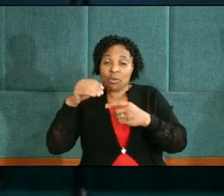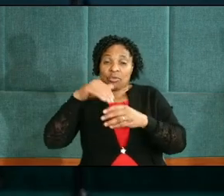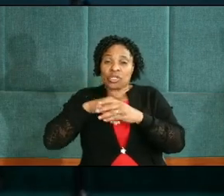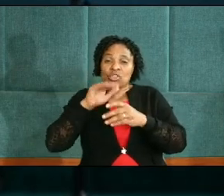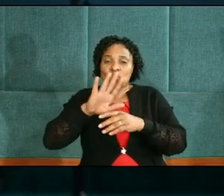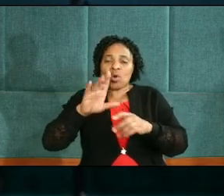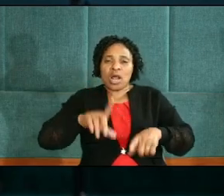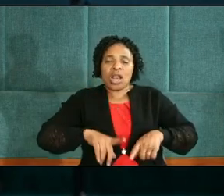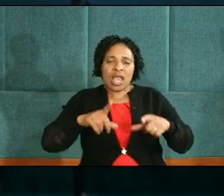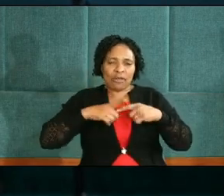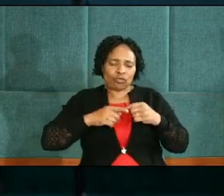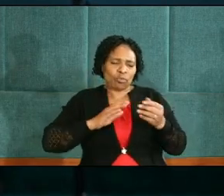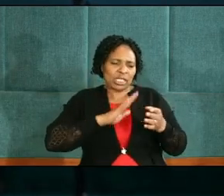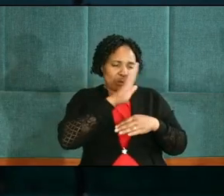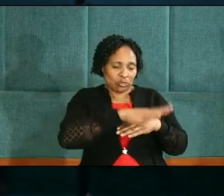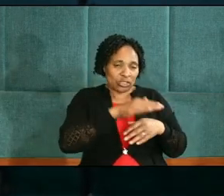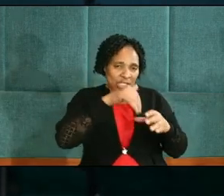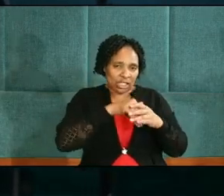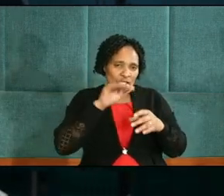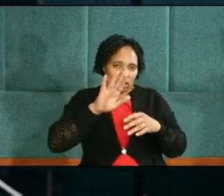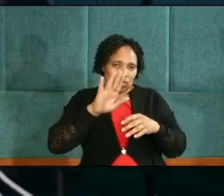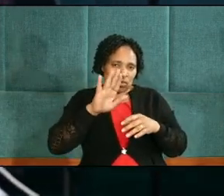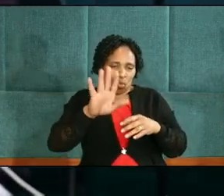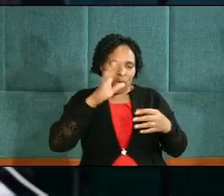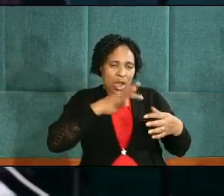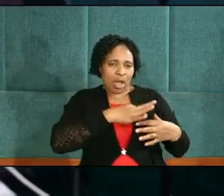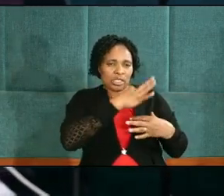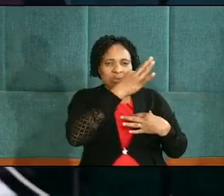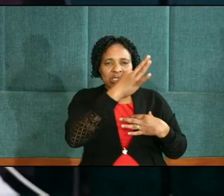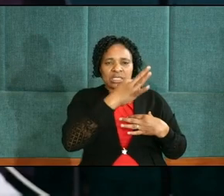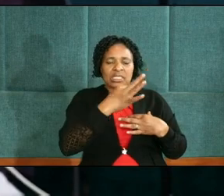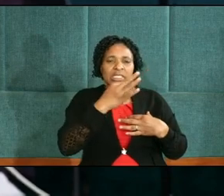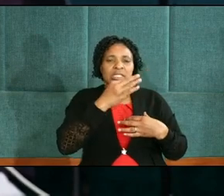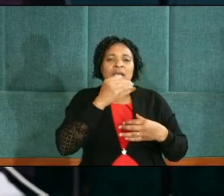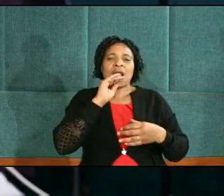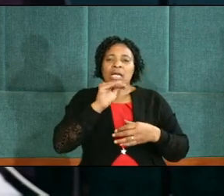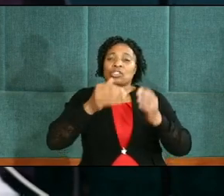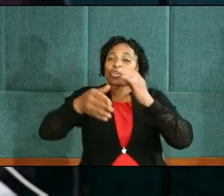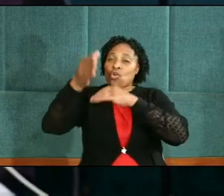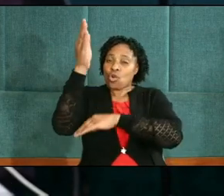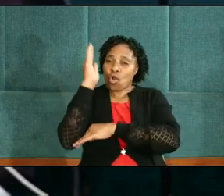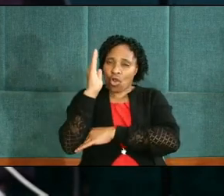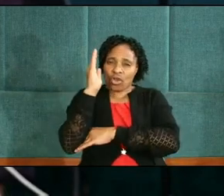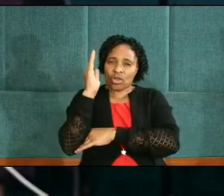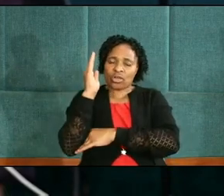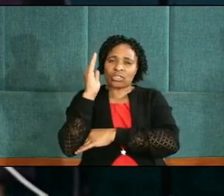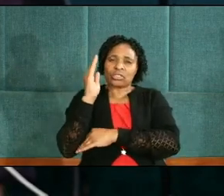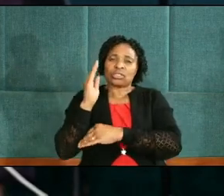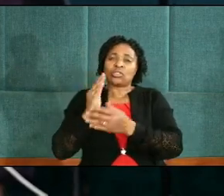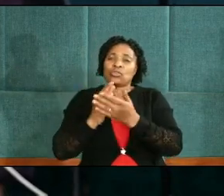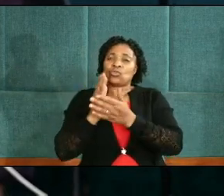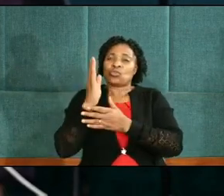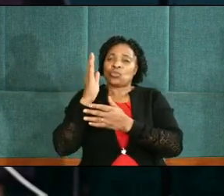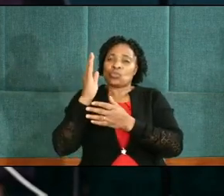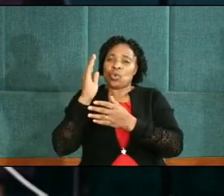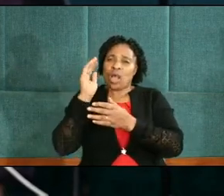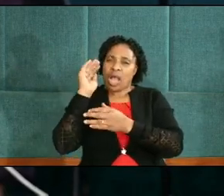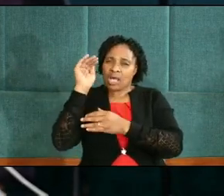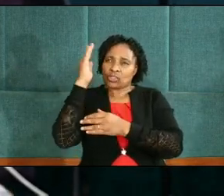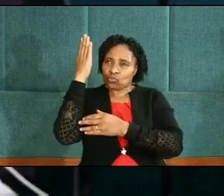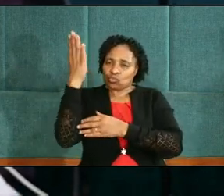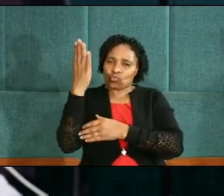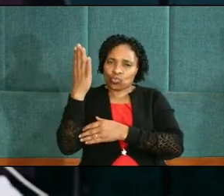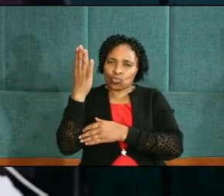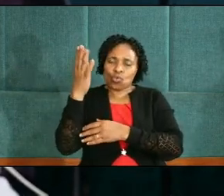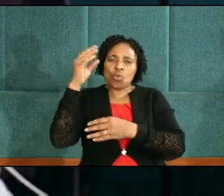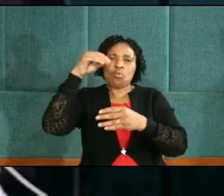not on your soul, and you want to testify to whole heaven and earth, God, above all things that you do, I am asking you,